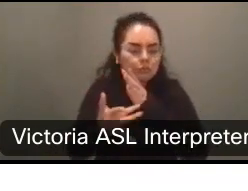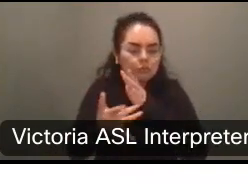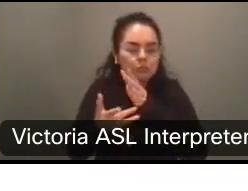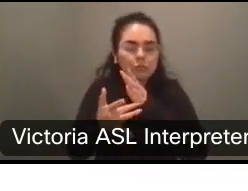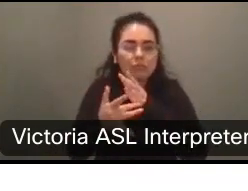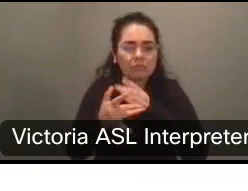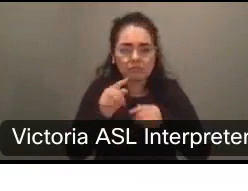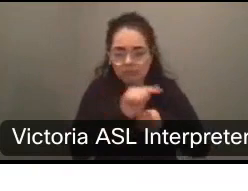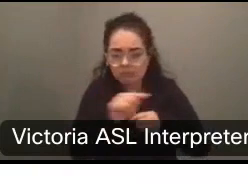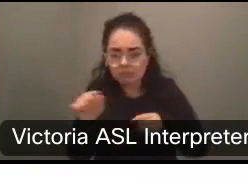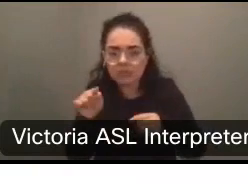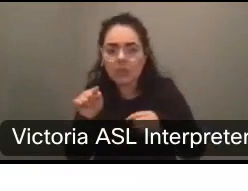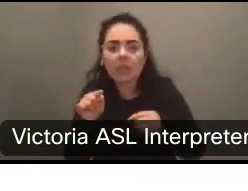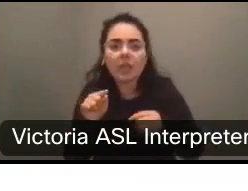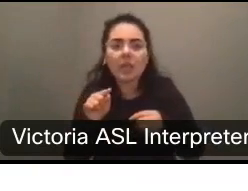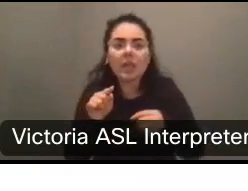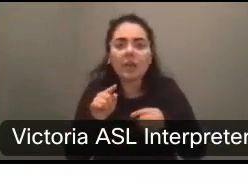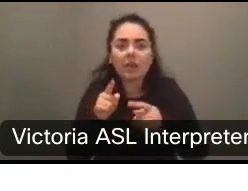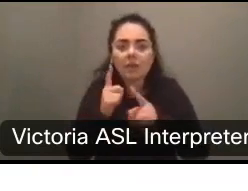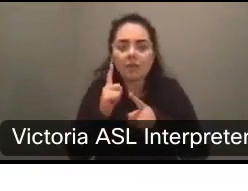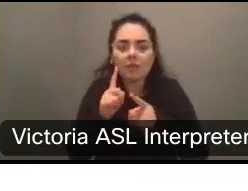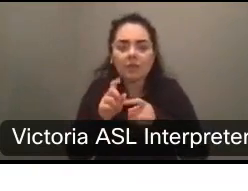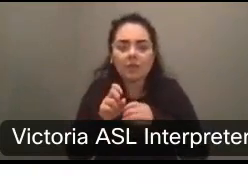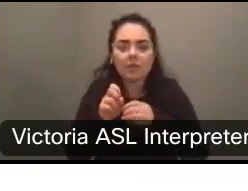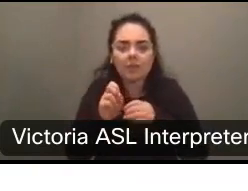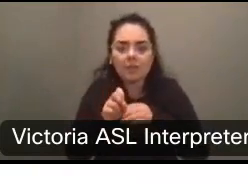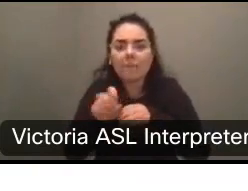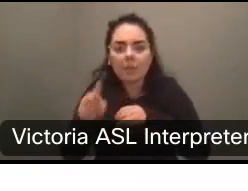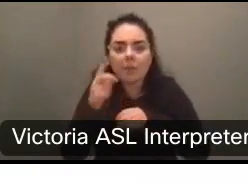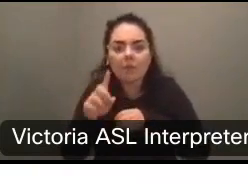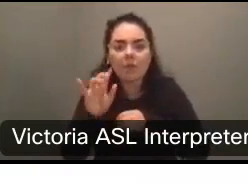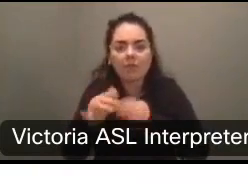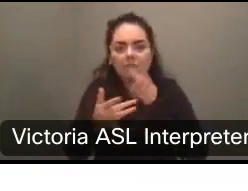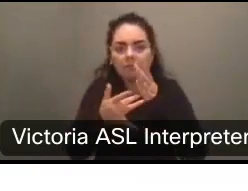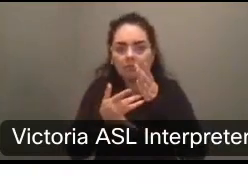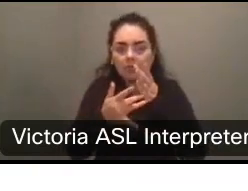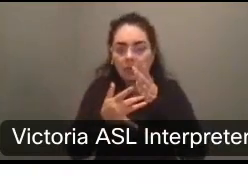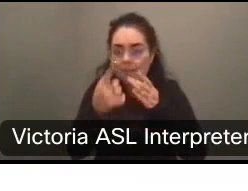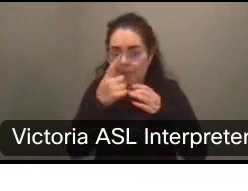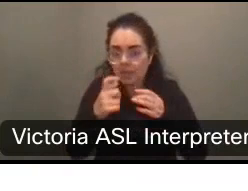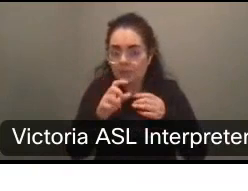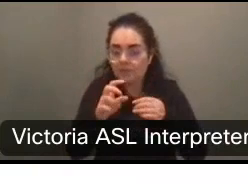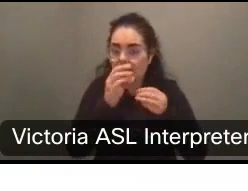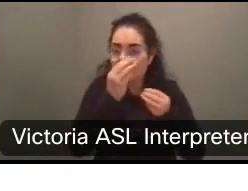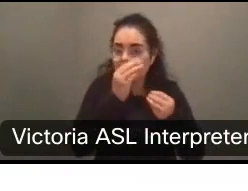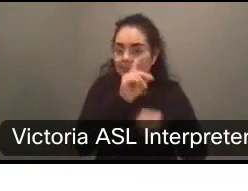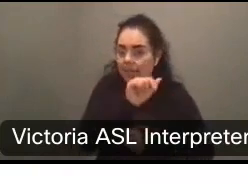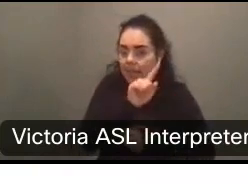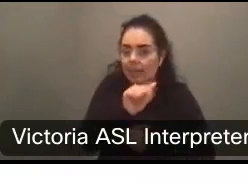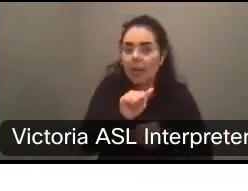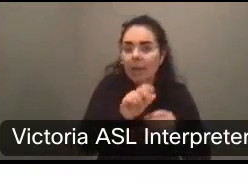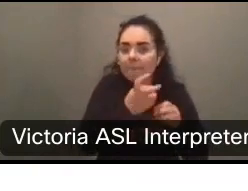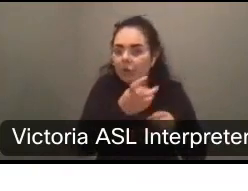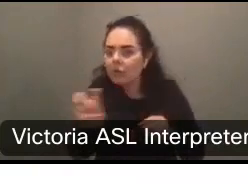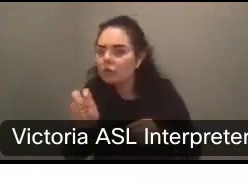are these deployment for this technology enabled because of the data migration, or they are